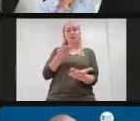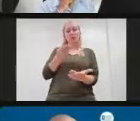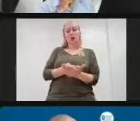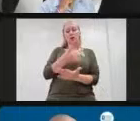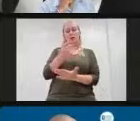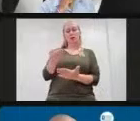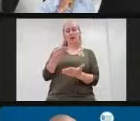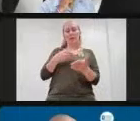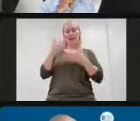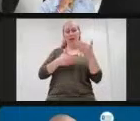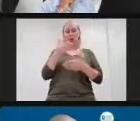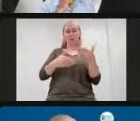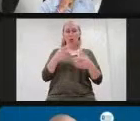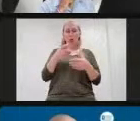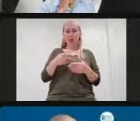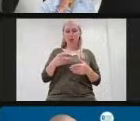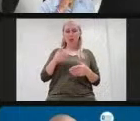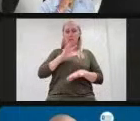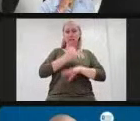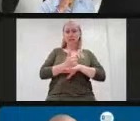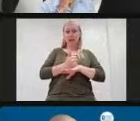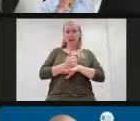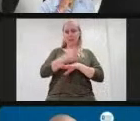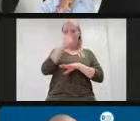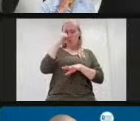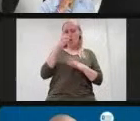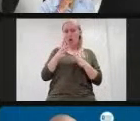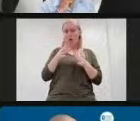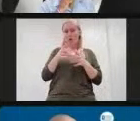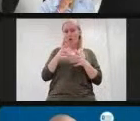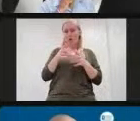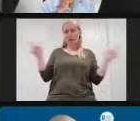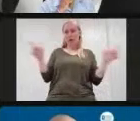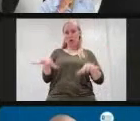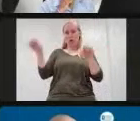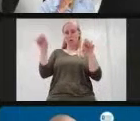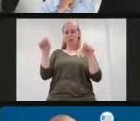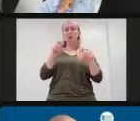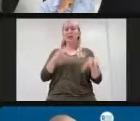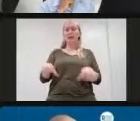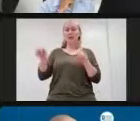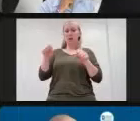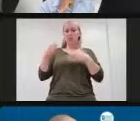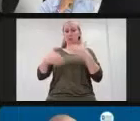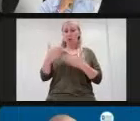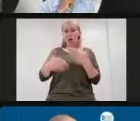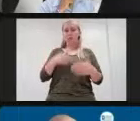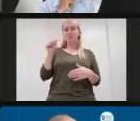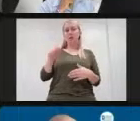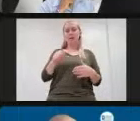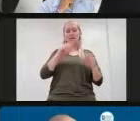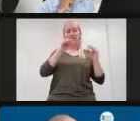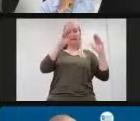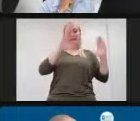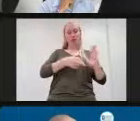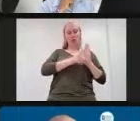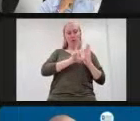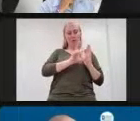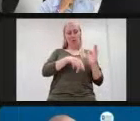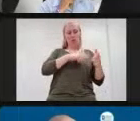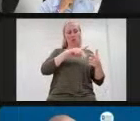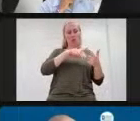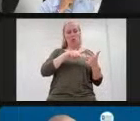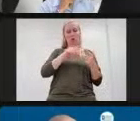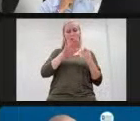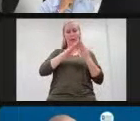this year are set for some larger adoptions. So in the adoption process, it goes through teacher review,